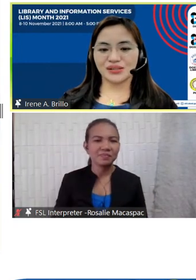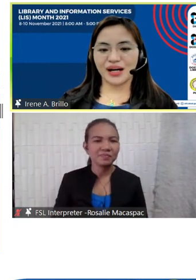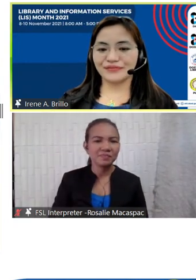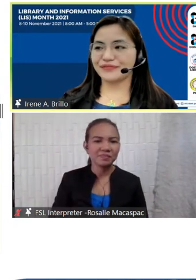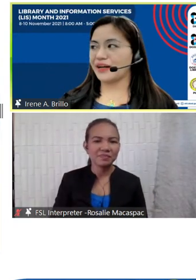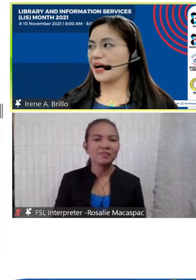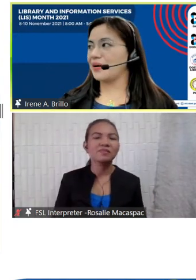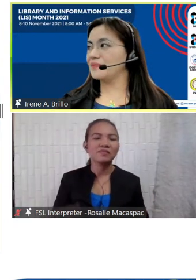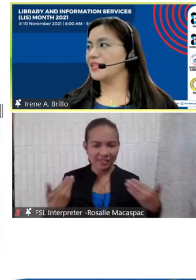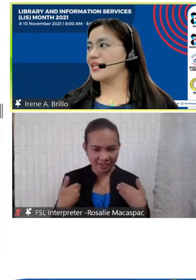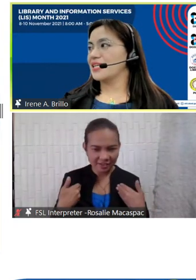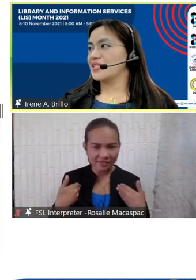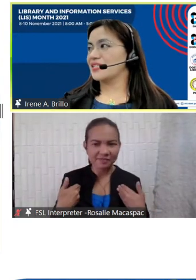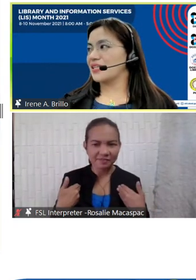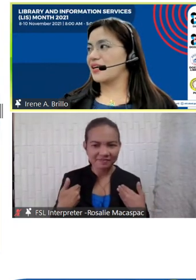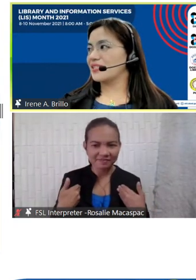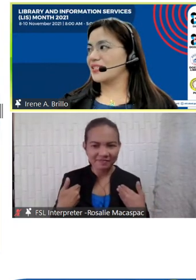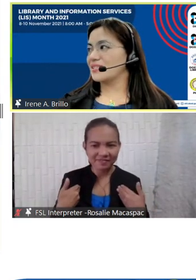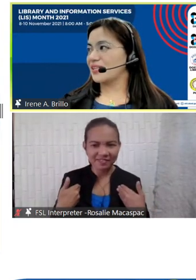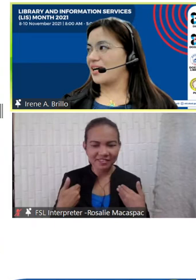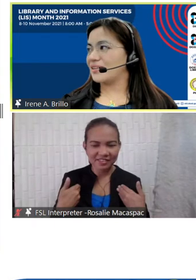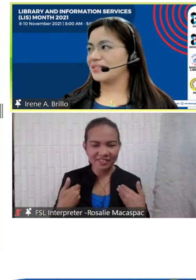We also have from